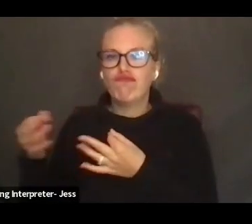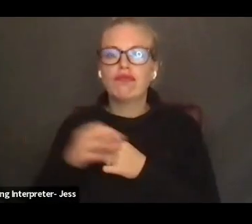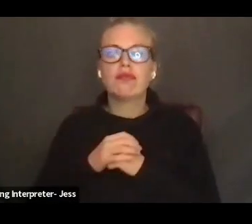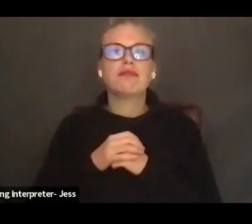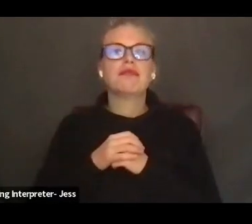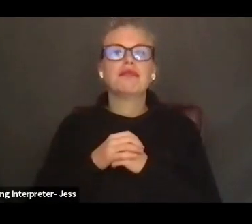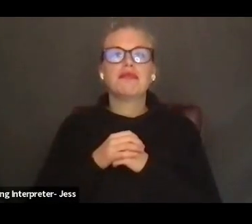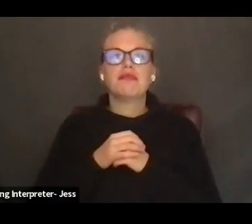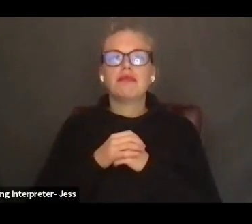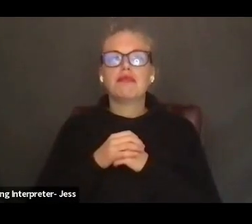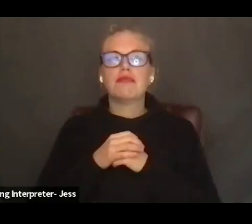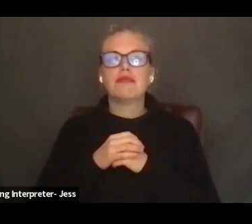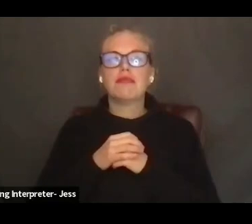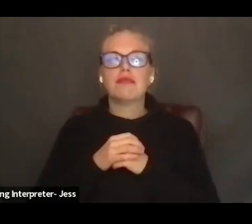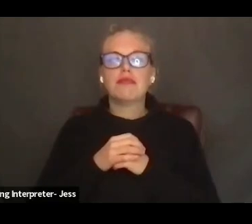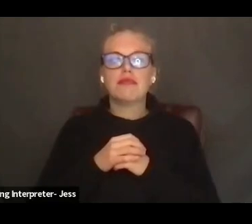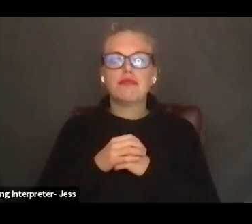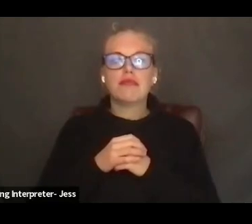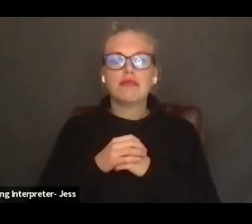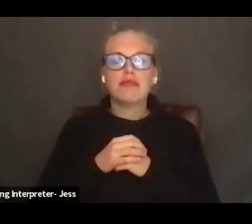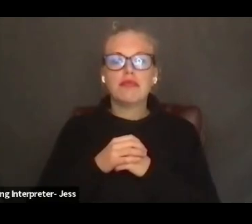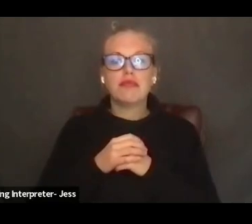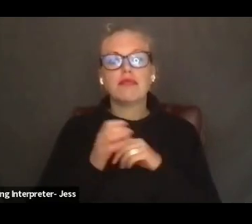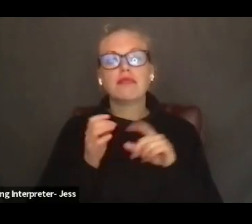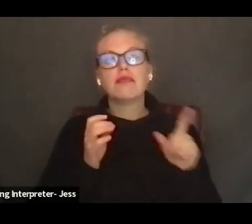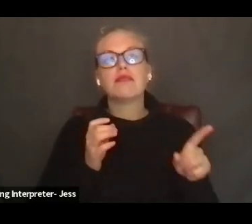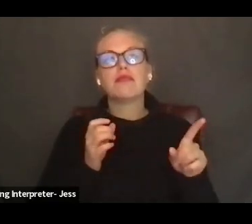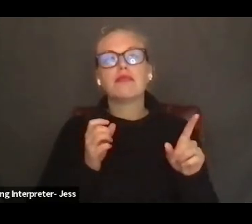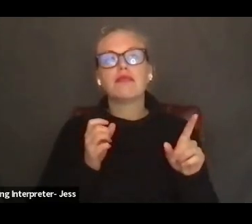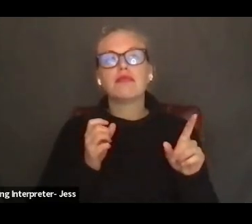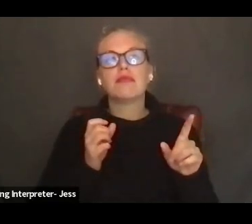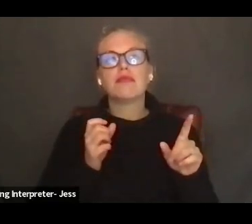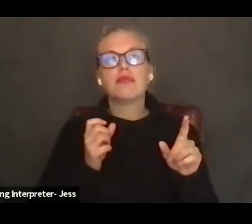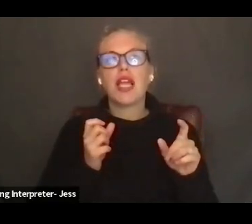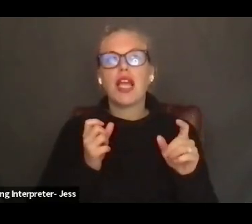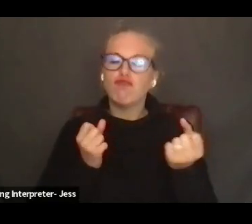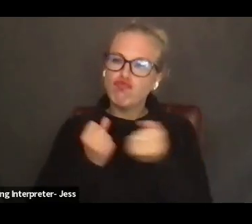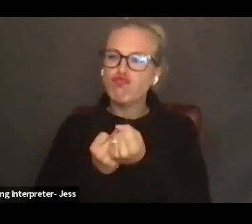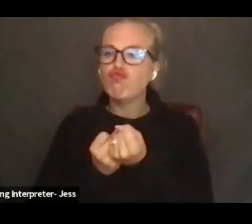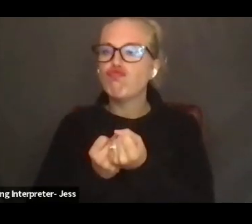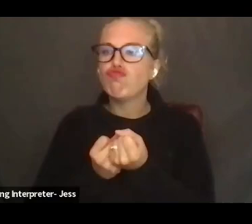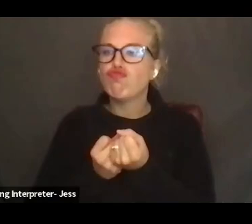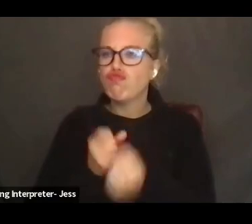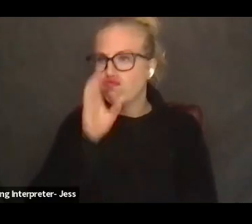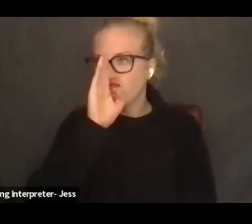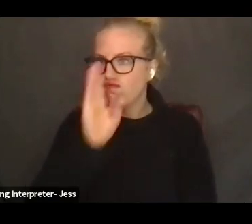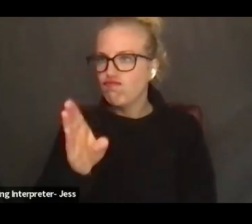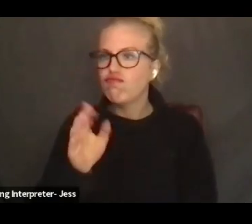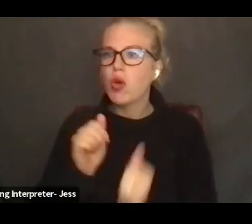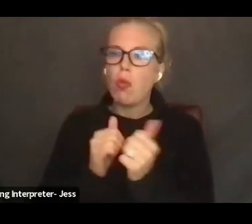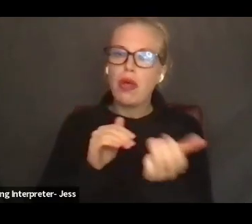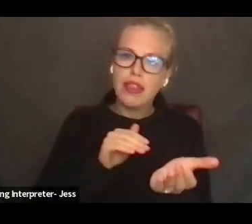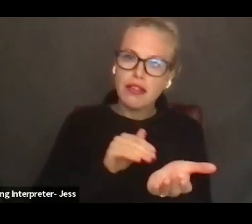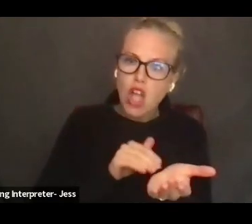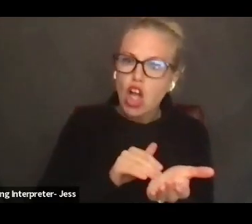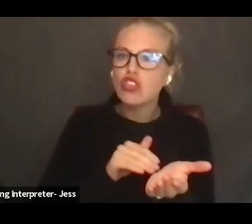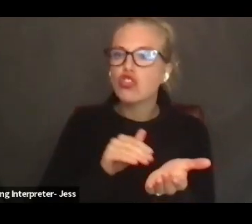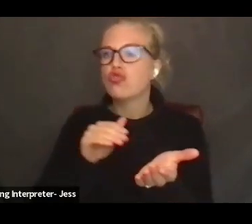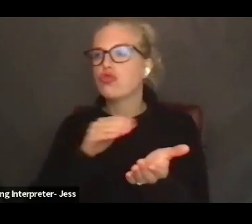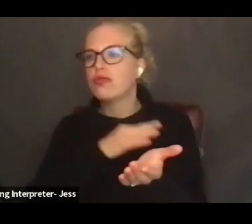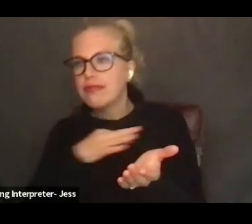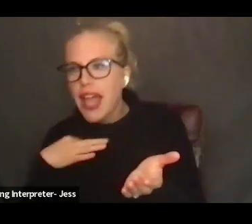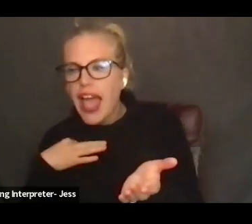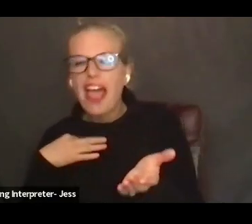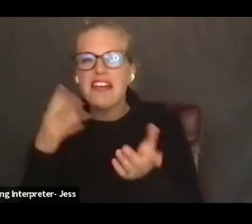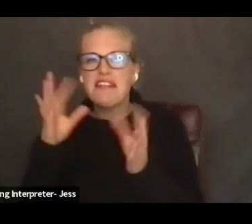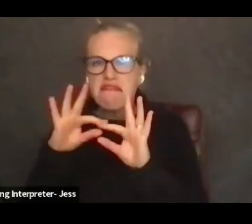Are they are they able to stand up to doctors and family members that might disagree? So you